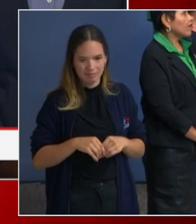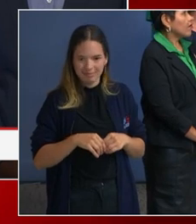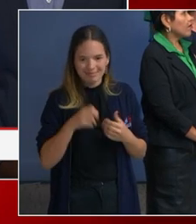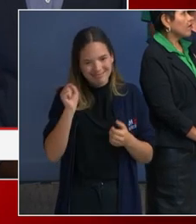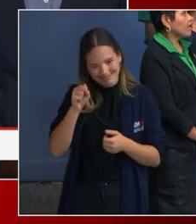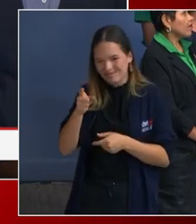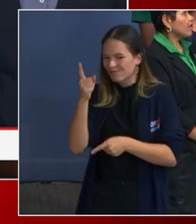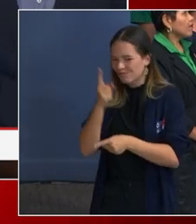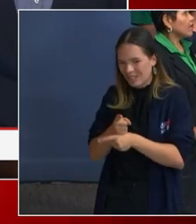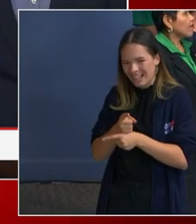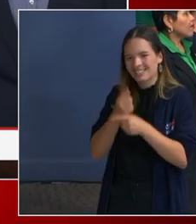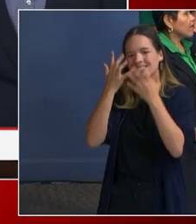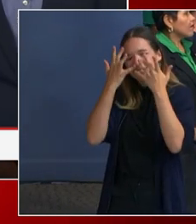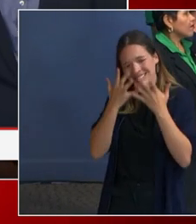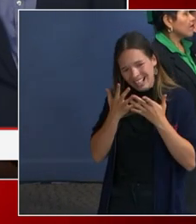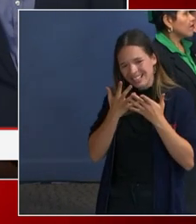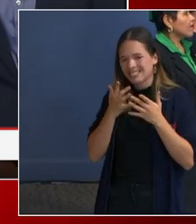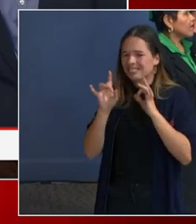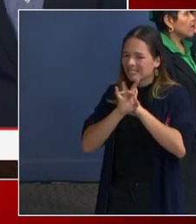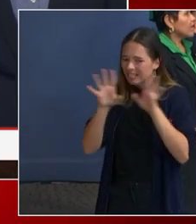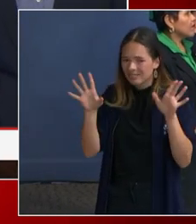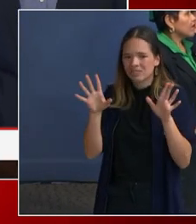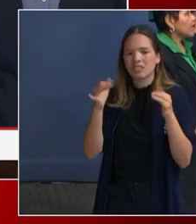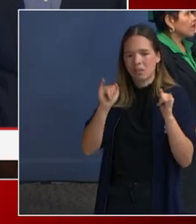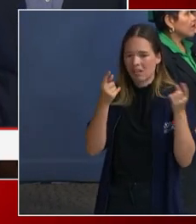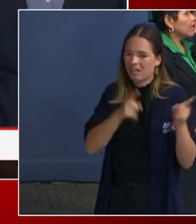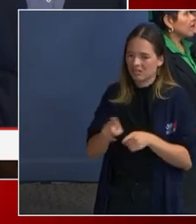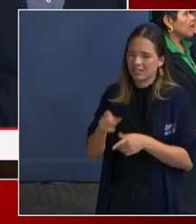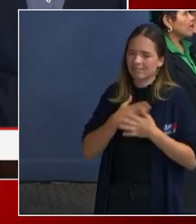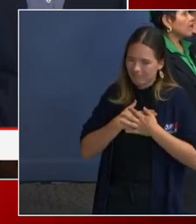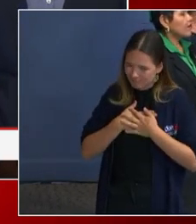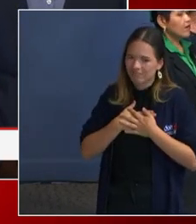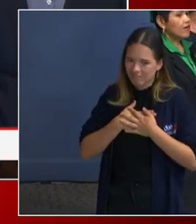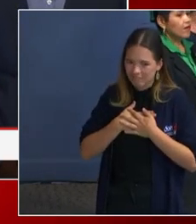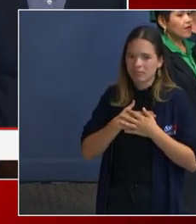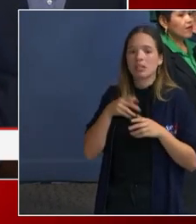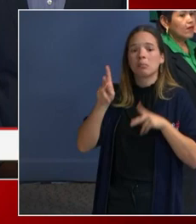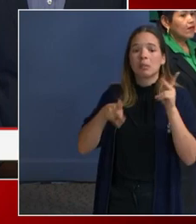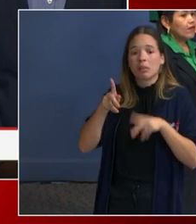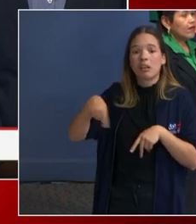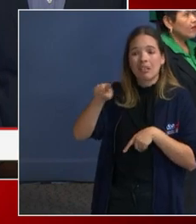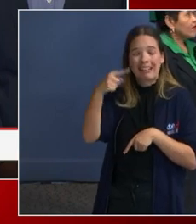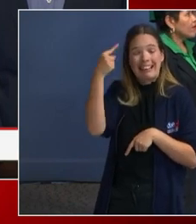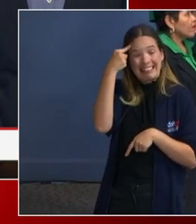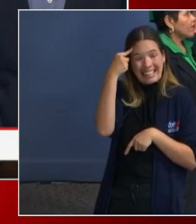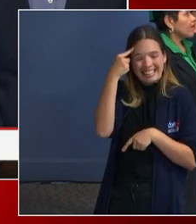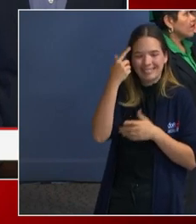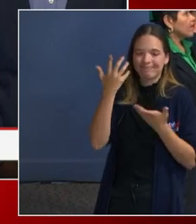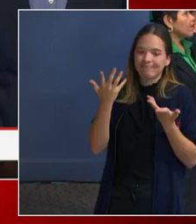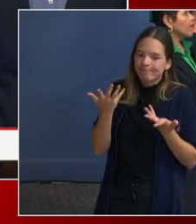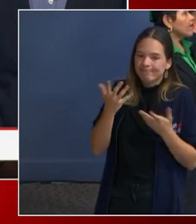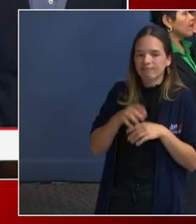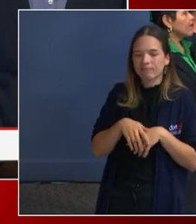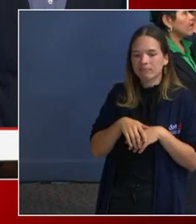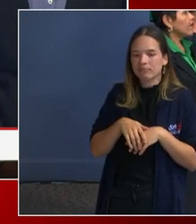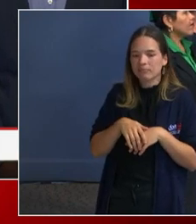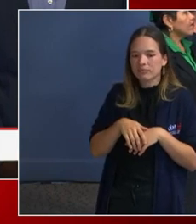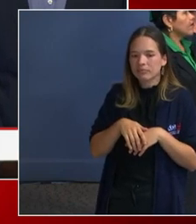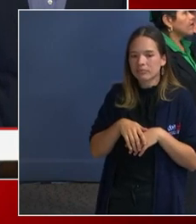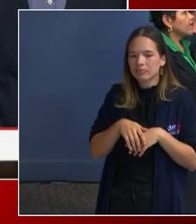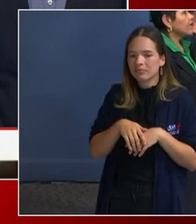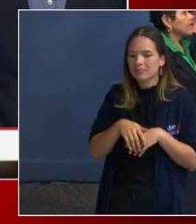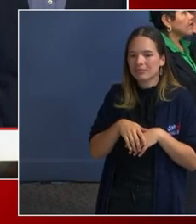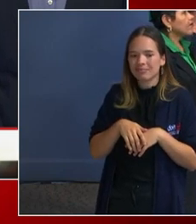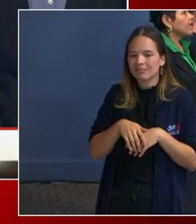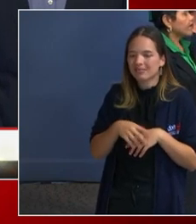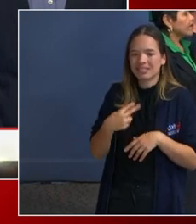sad, it's deplorable what's happening, and people, I fear, are fleeing terrible situations, looking